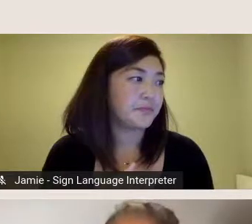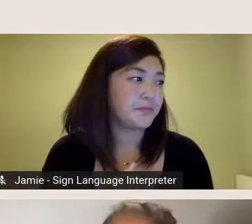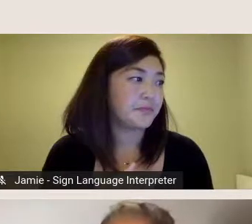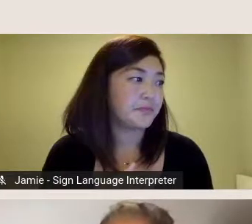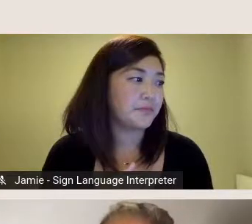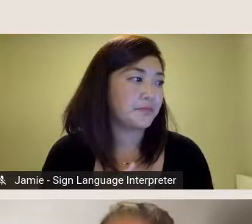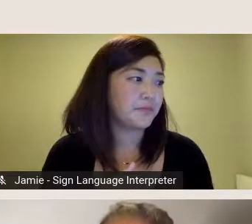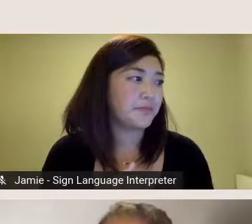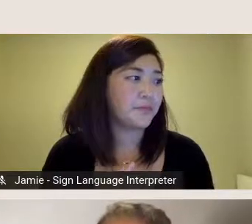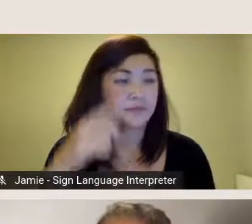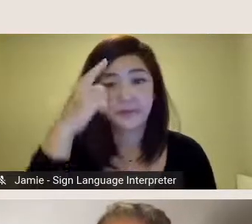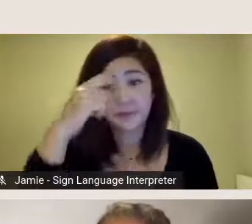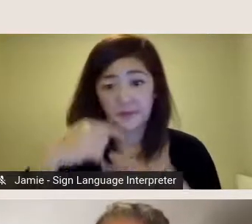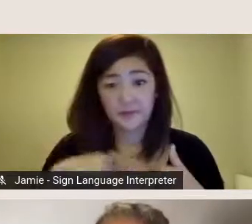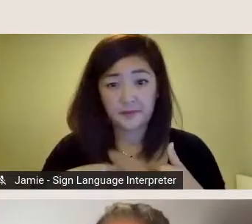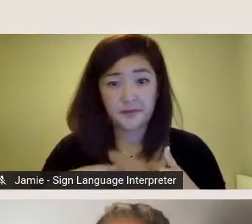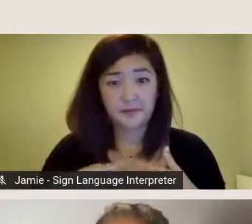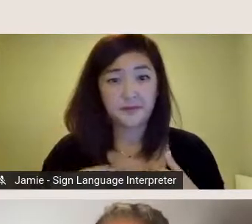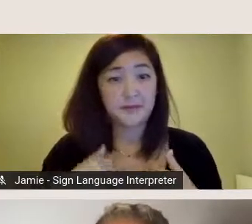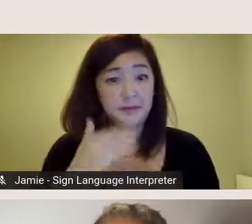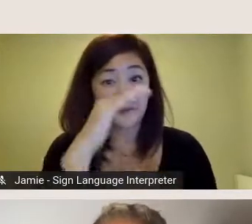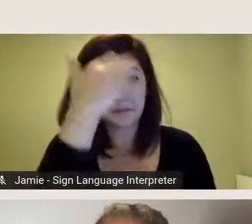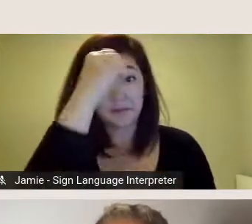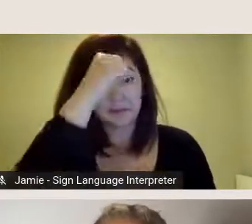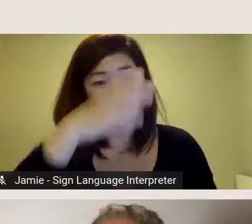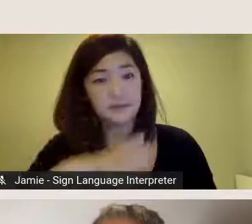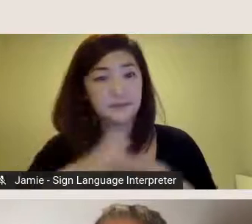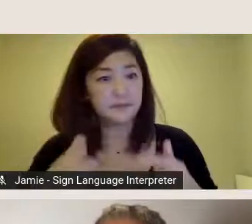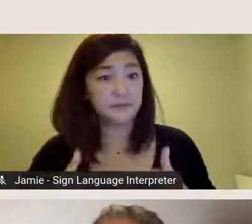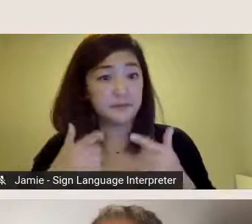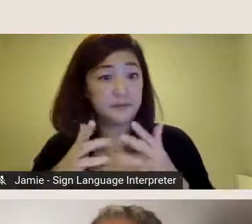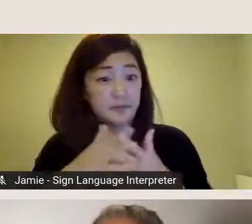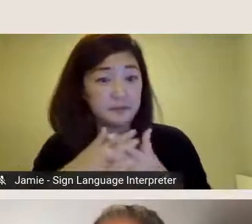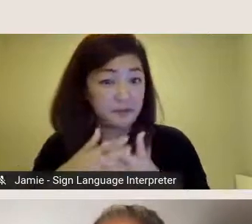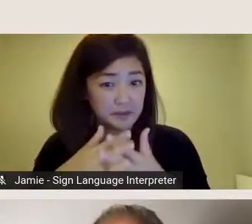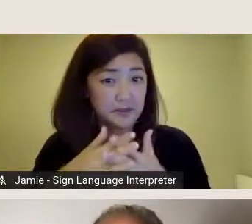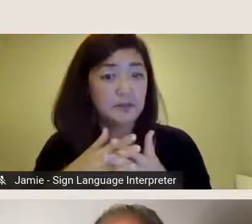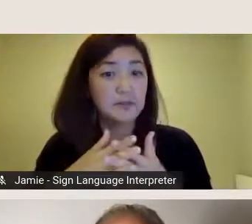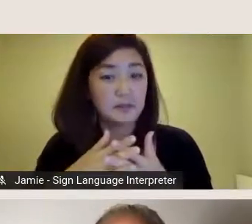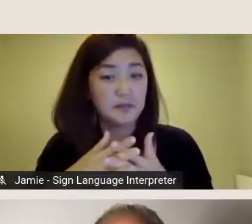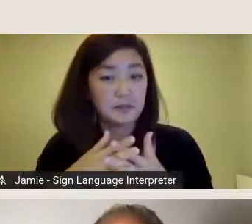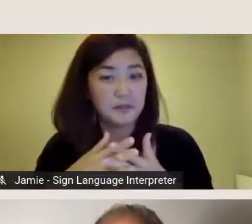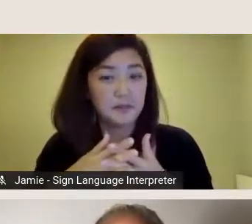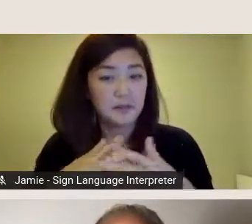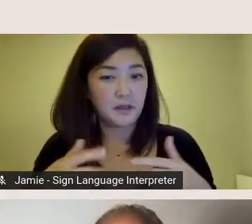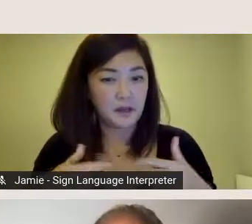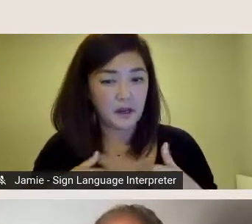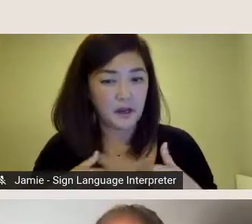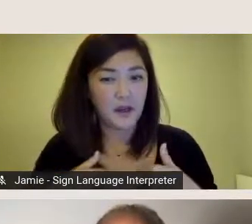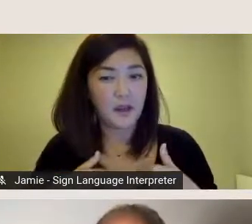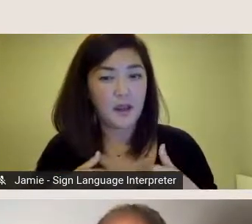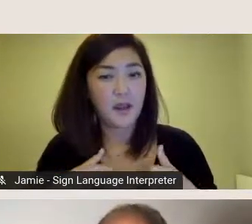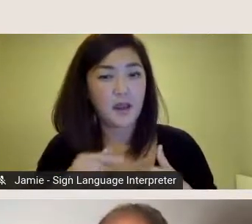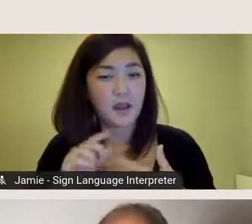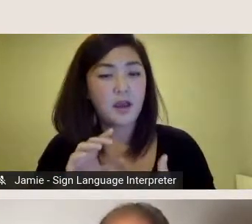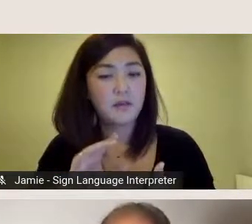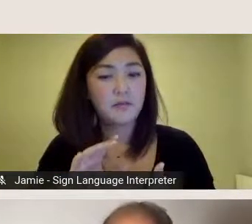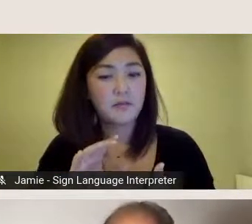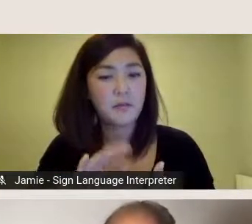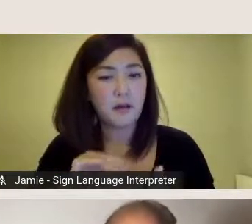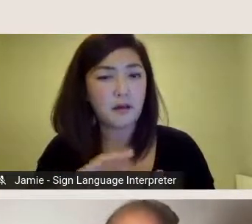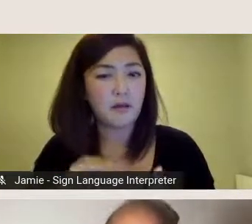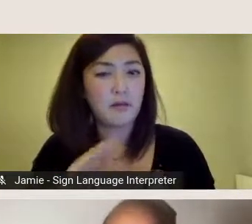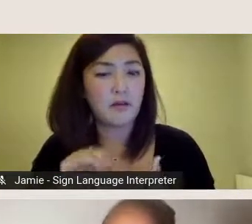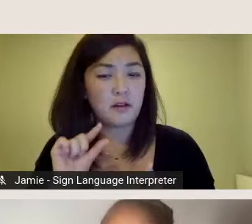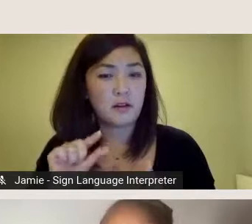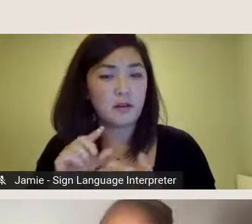For me, as a Black man in America, I wanted to make sure that once I became sort of more familiar with the story, that Akai's side was sort of